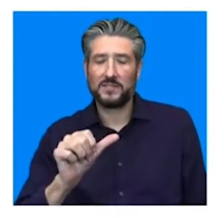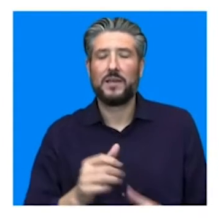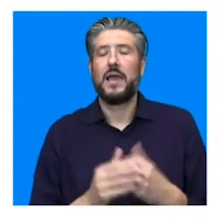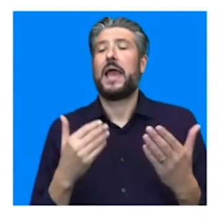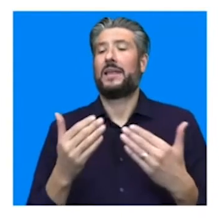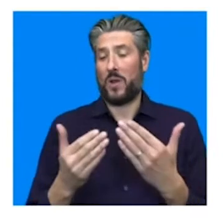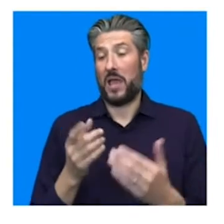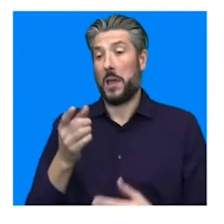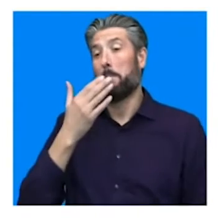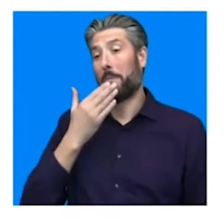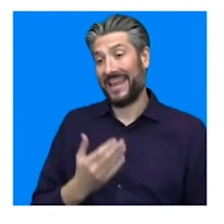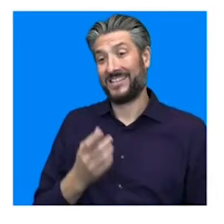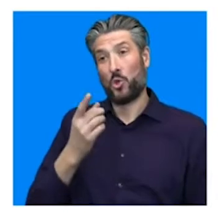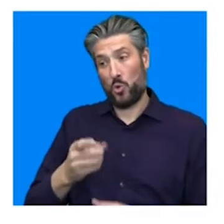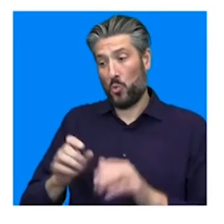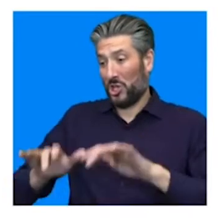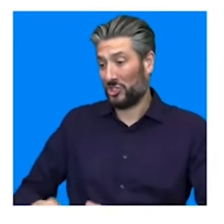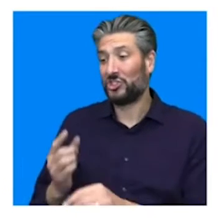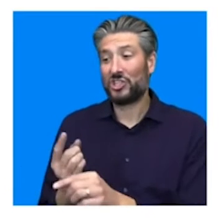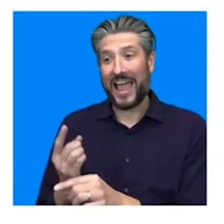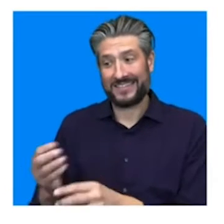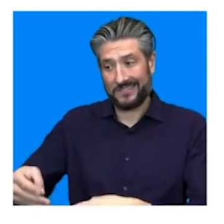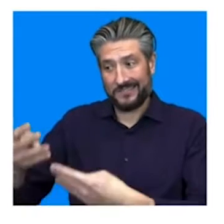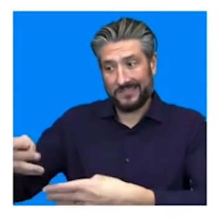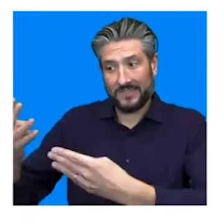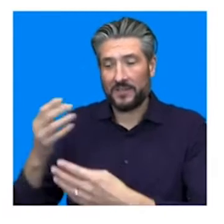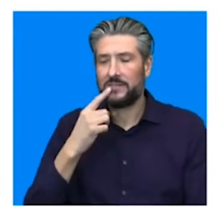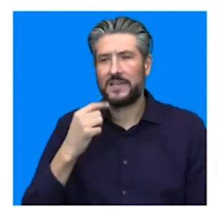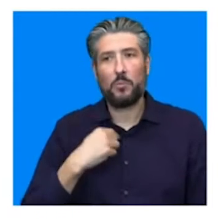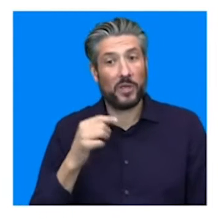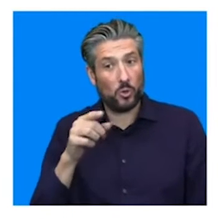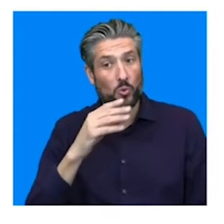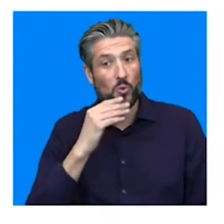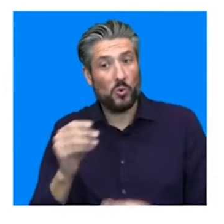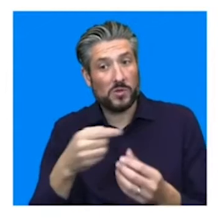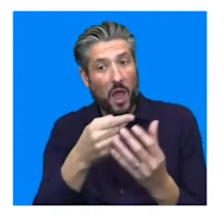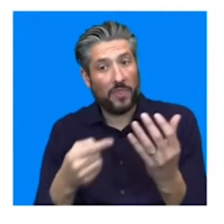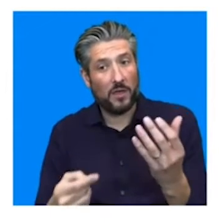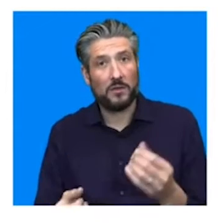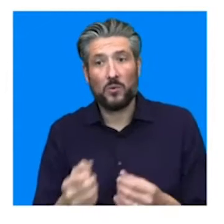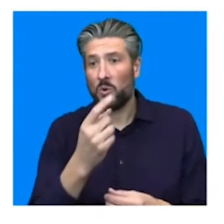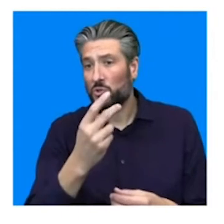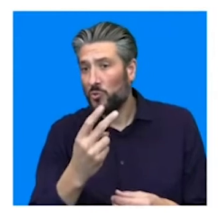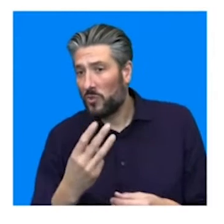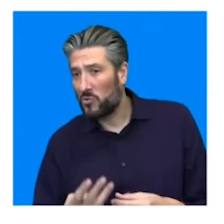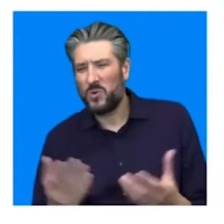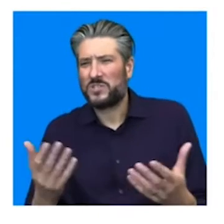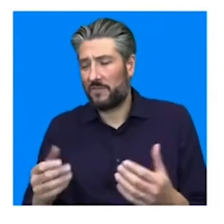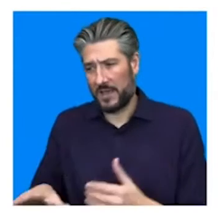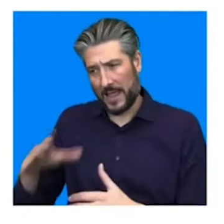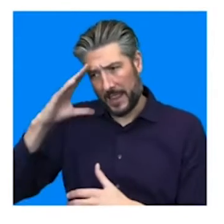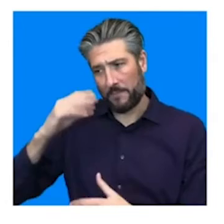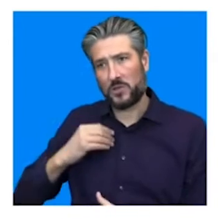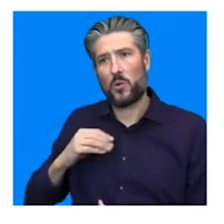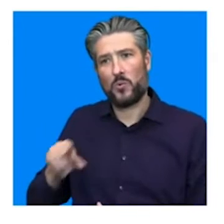chat window which of the other ones you might have used, so just type like 1, 2, and 3 or whatever, and that'll be interesting to